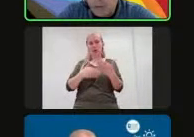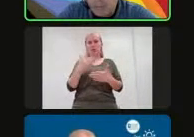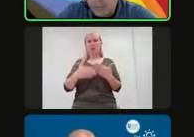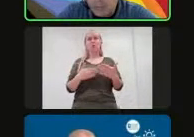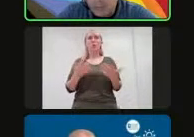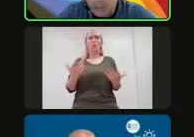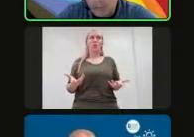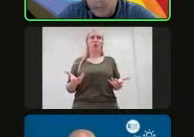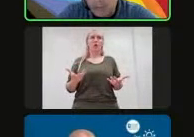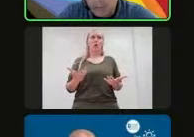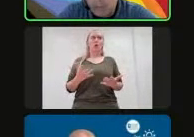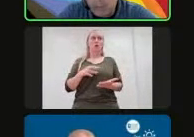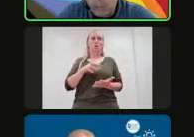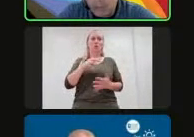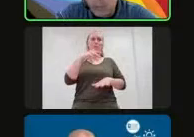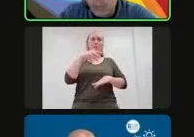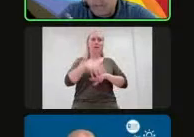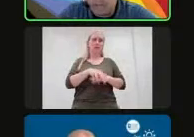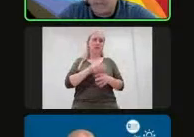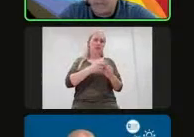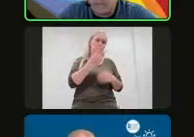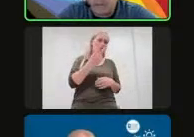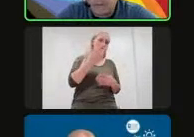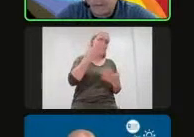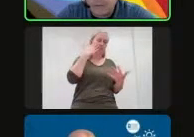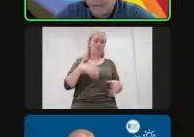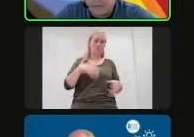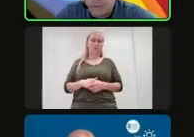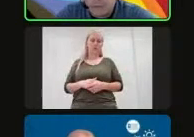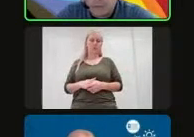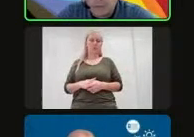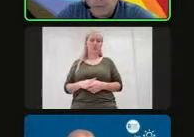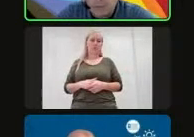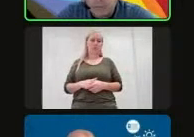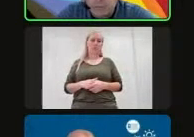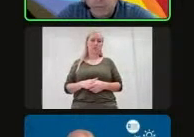or built into this number 2 area.